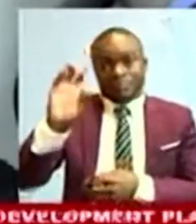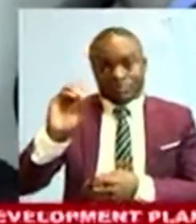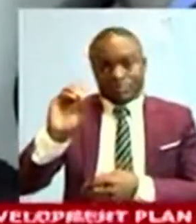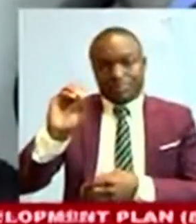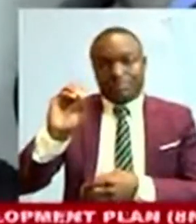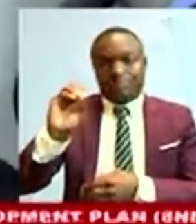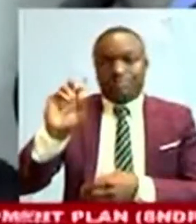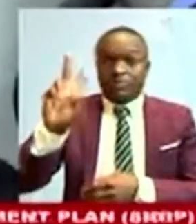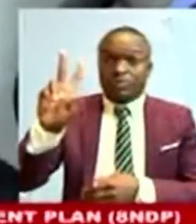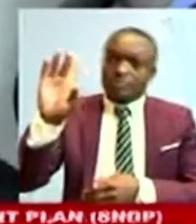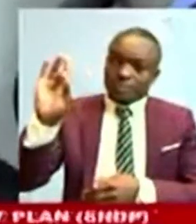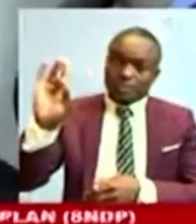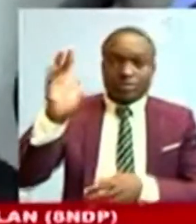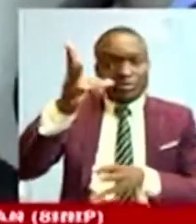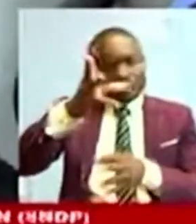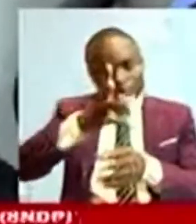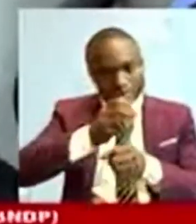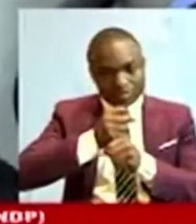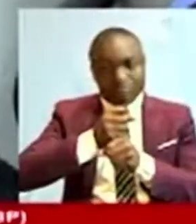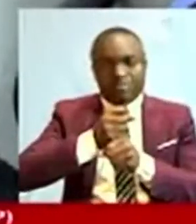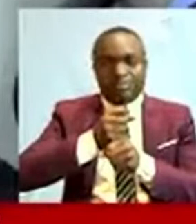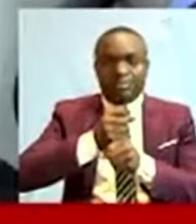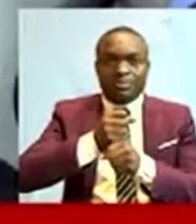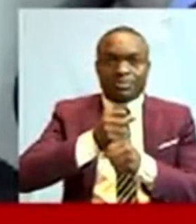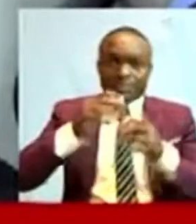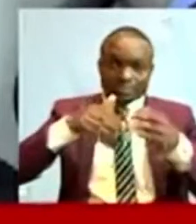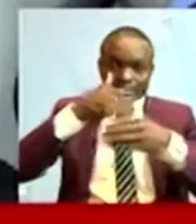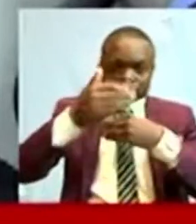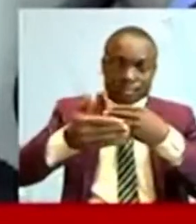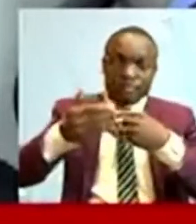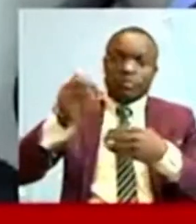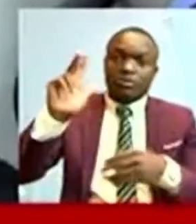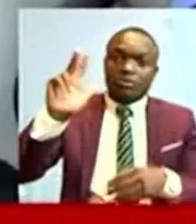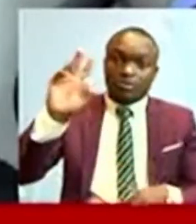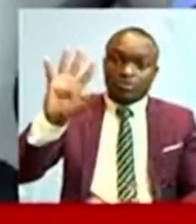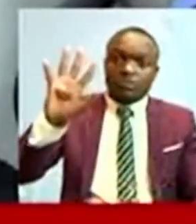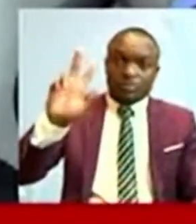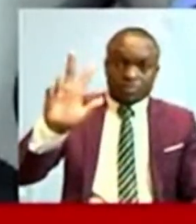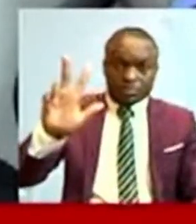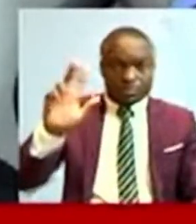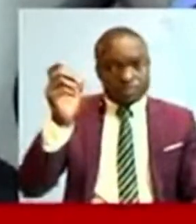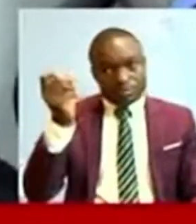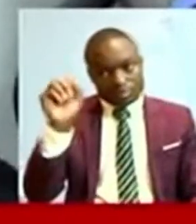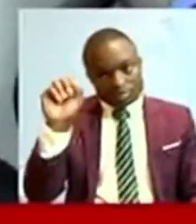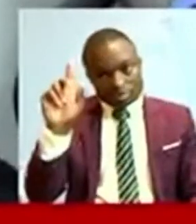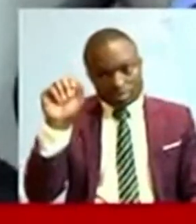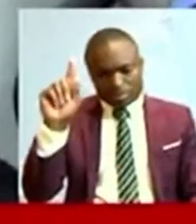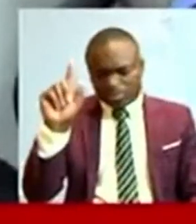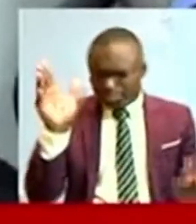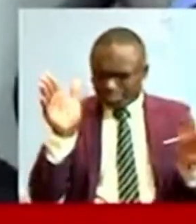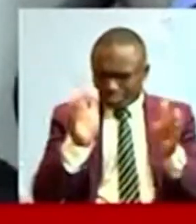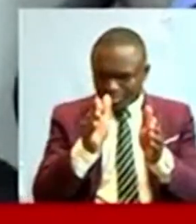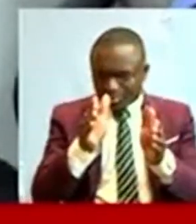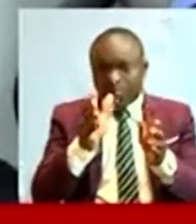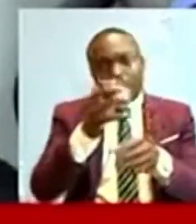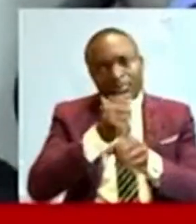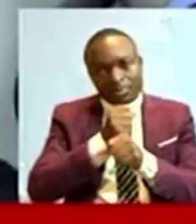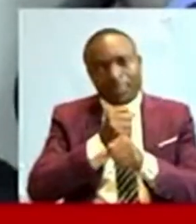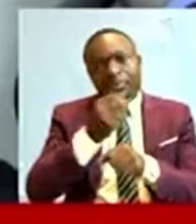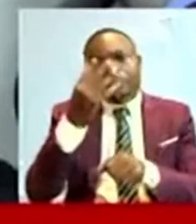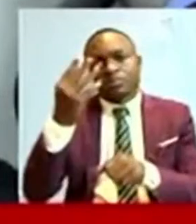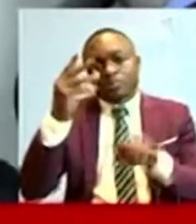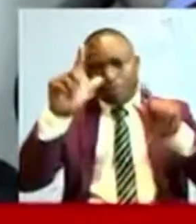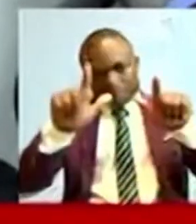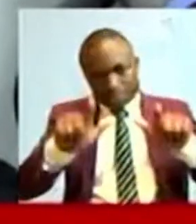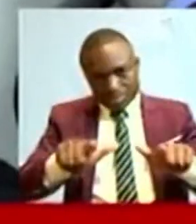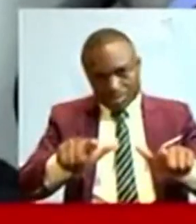28 were met out of 43, and 11 were partially met. Only 4 were below performance.